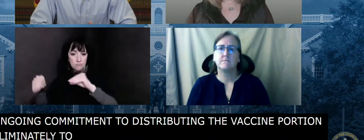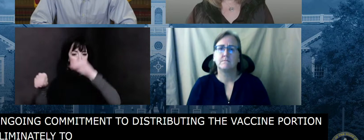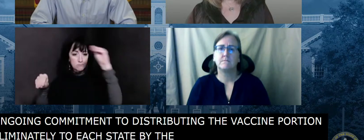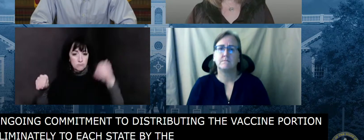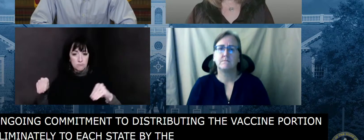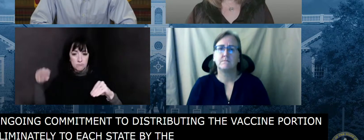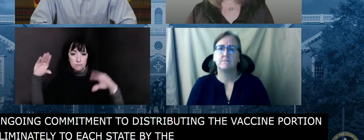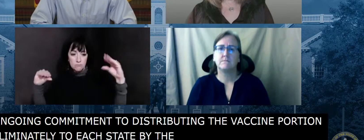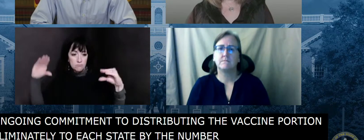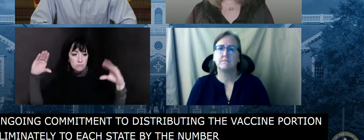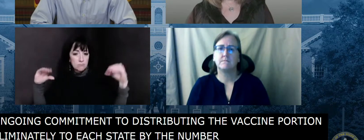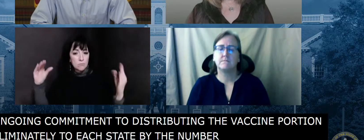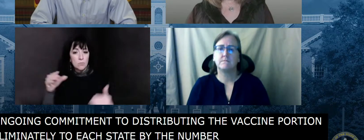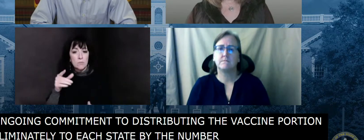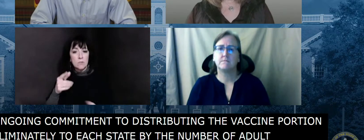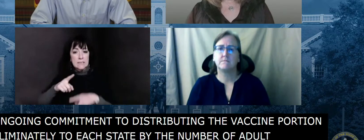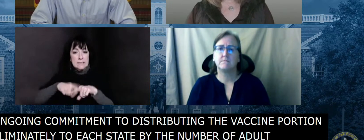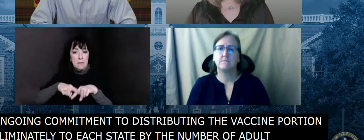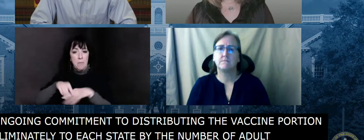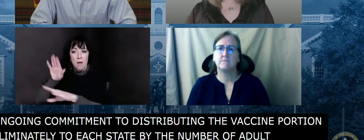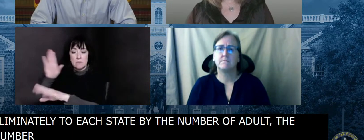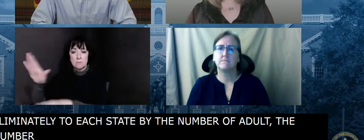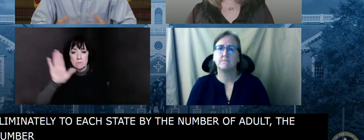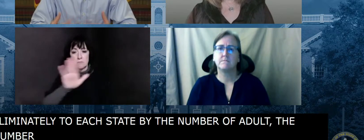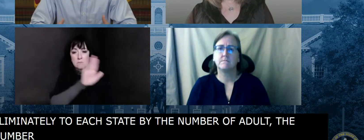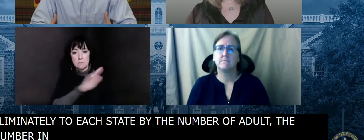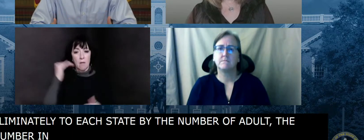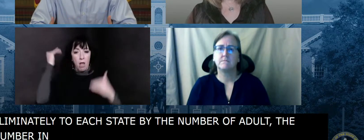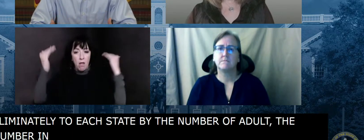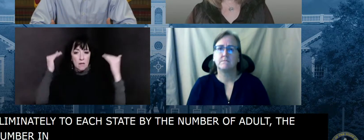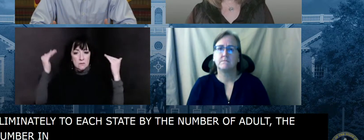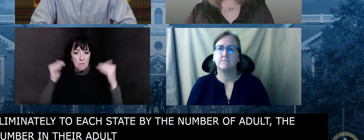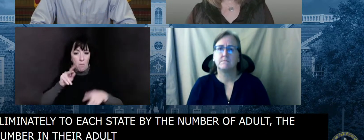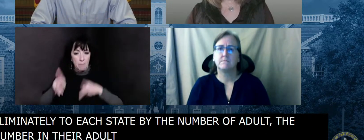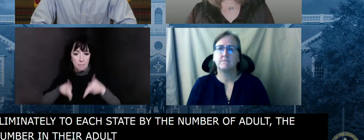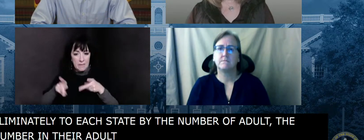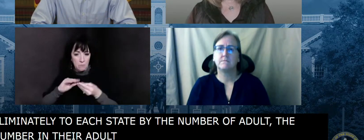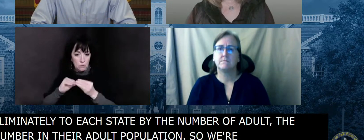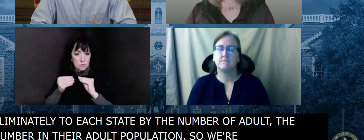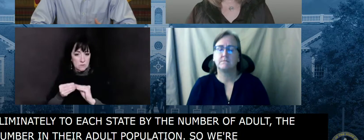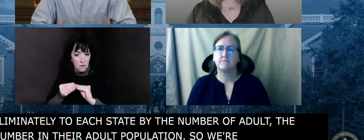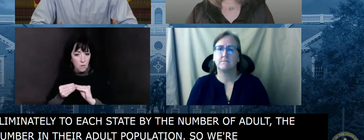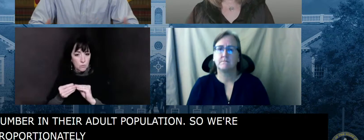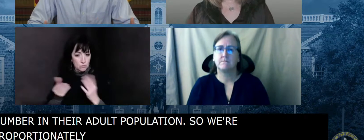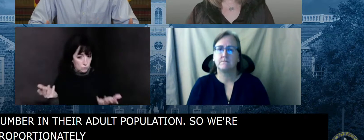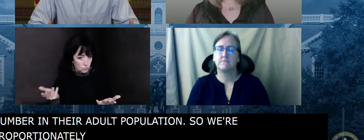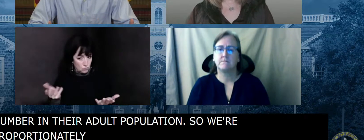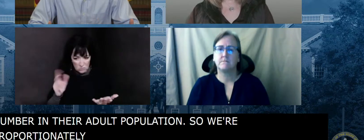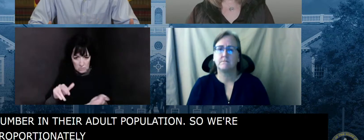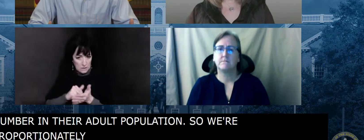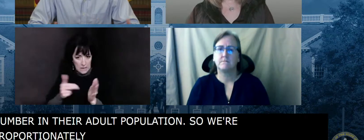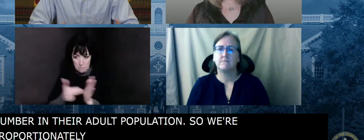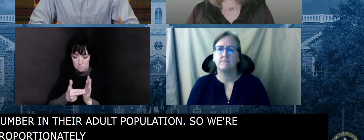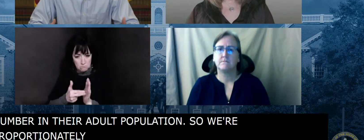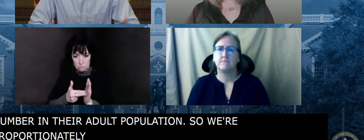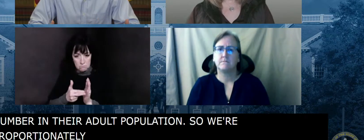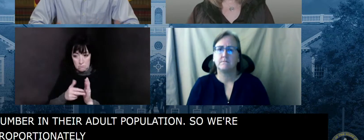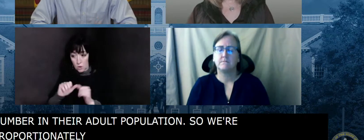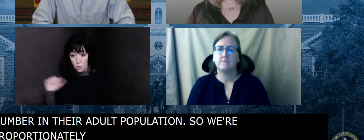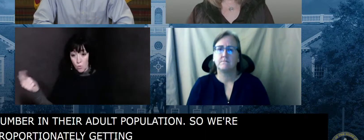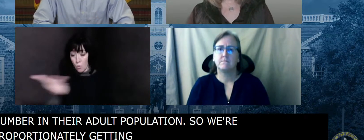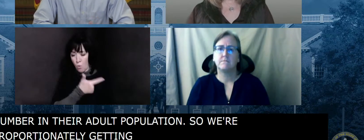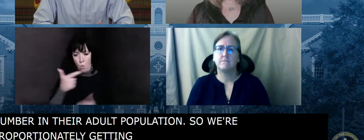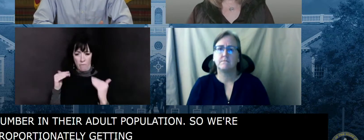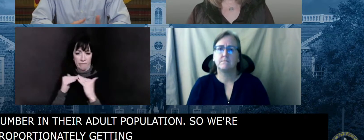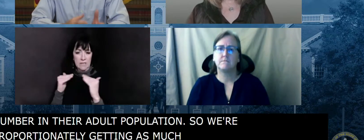adult, their number of in their adult population. So we're proportionally getting as much as every other state. And as I